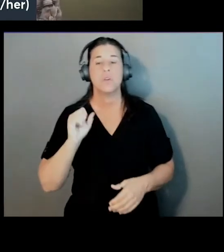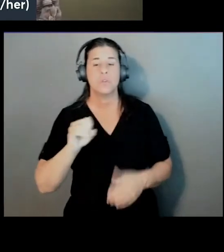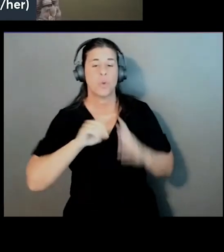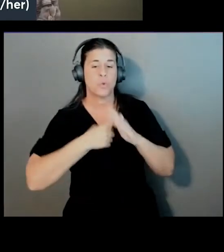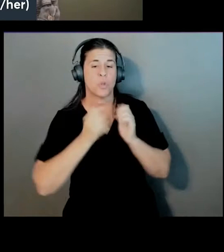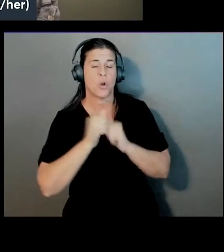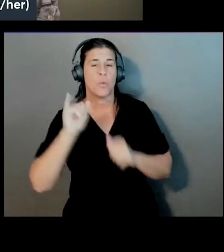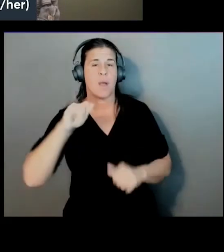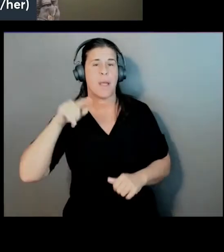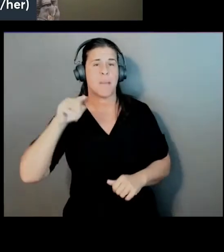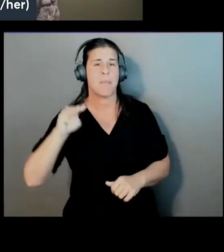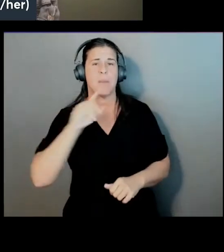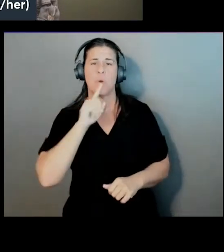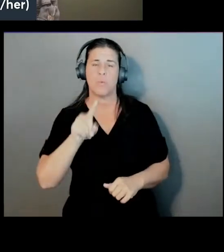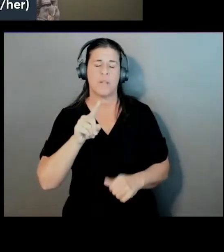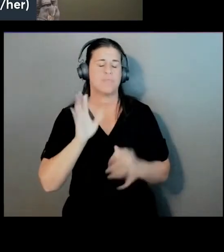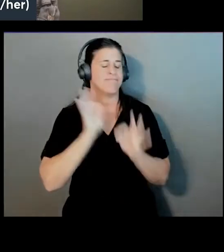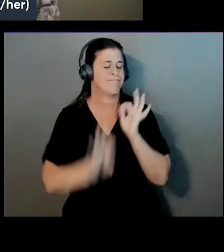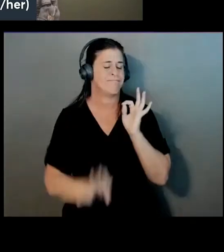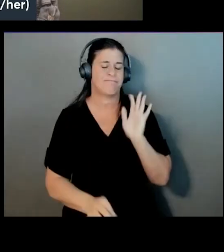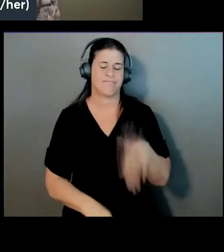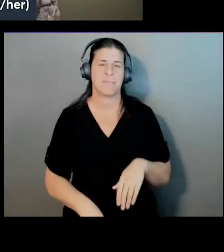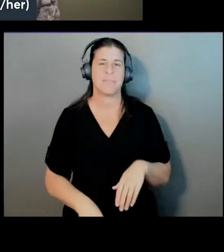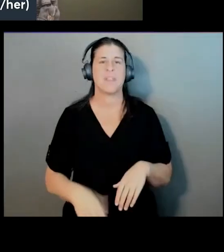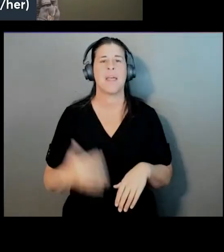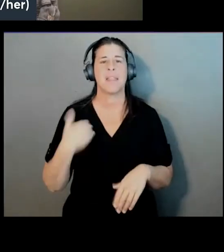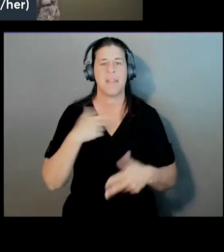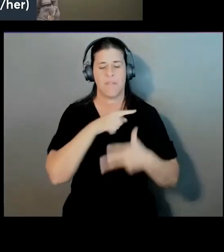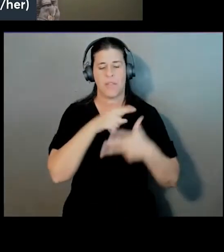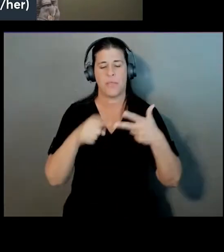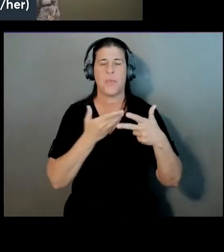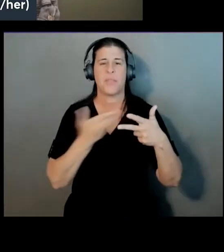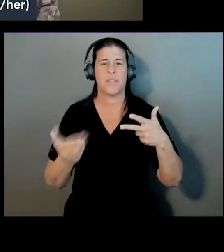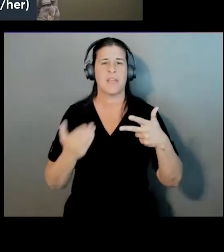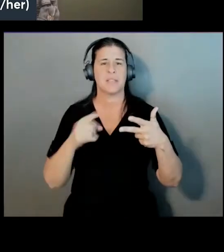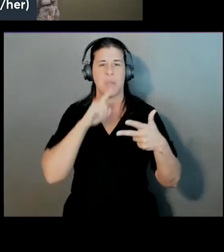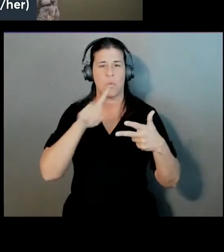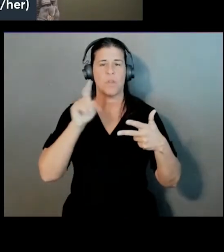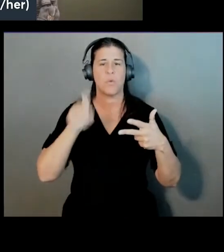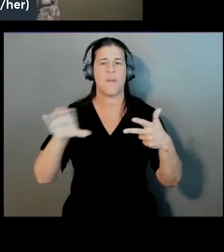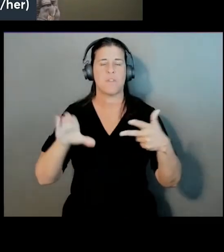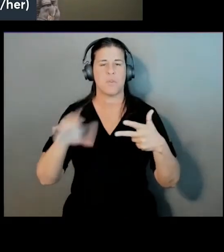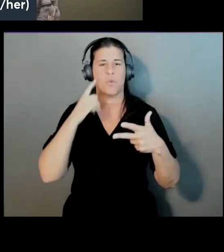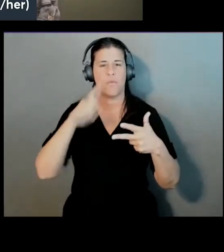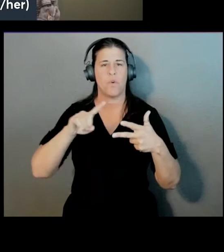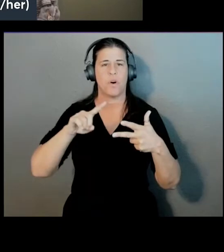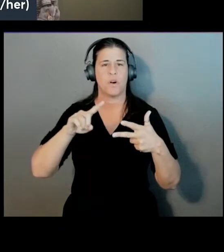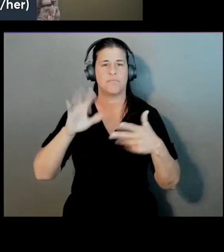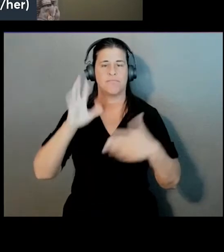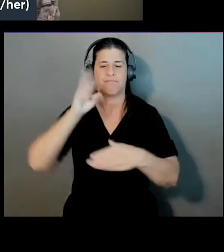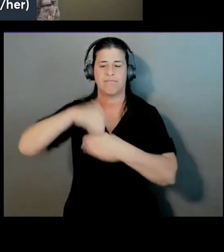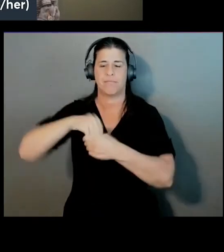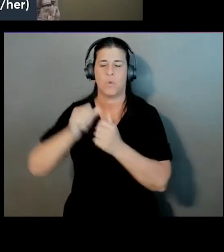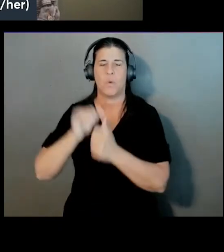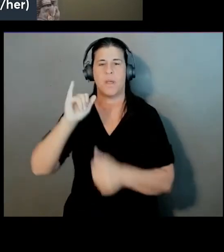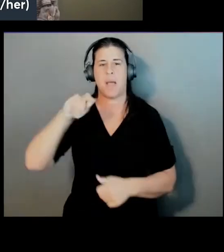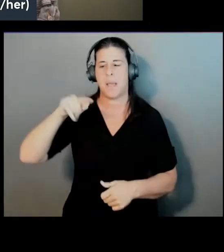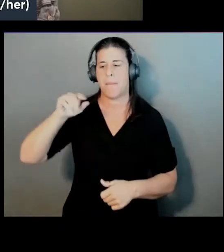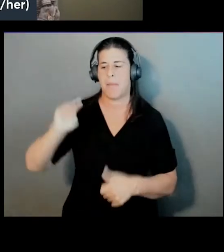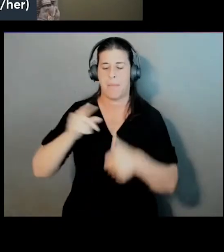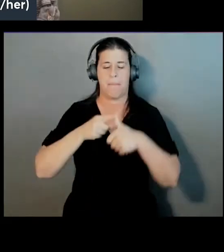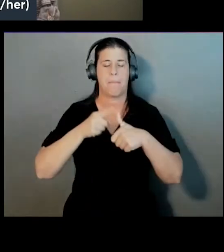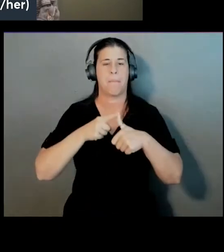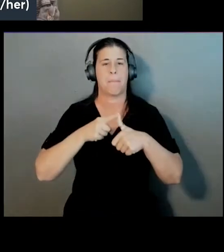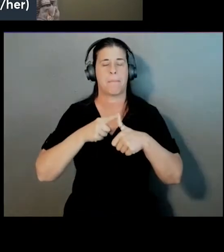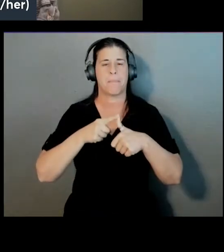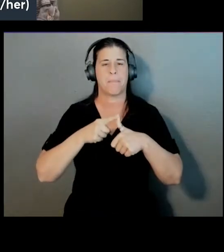is actually quite simple. So there are three main things that you need to do to get started with Icam. The first thing is that you